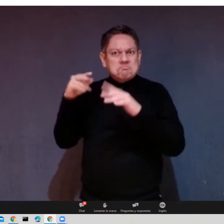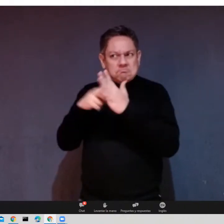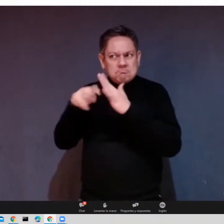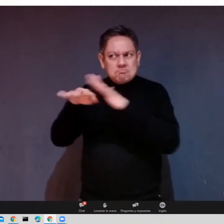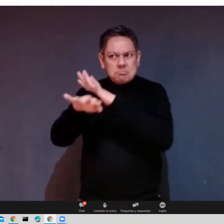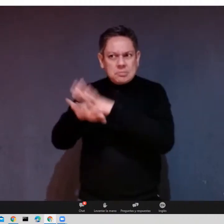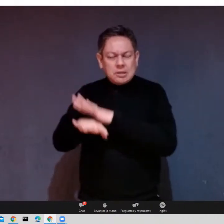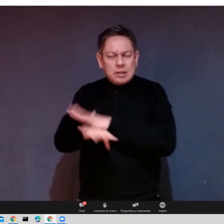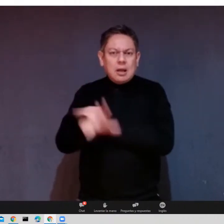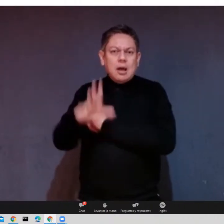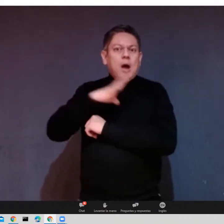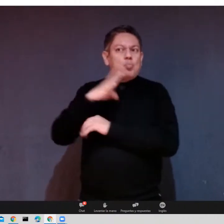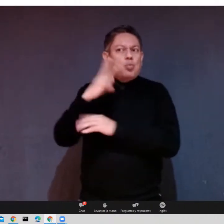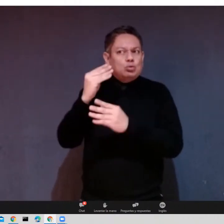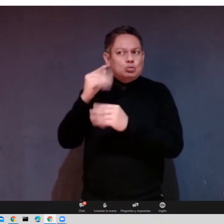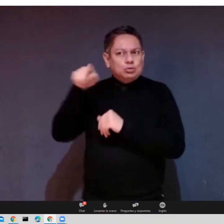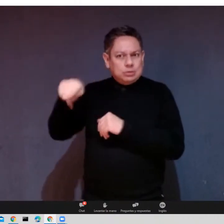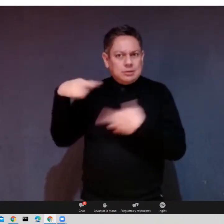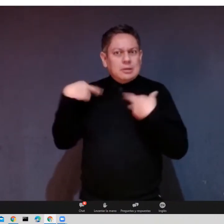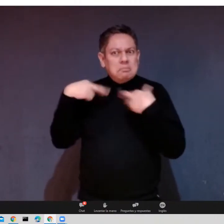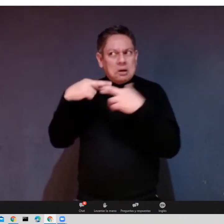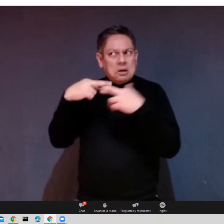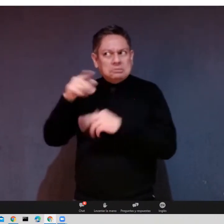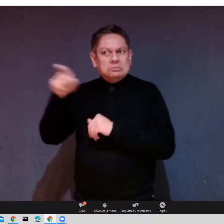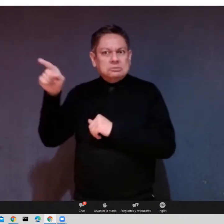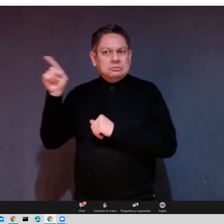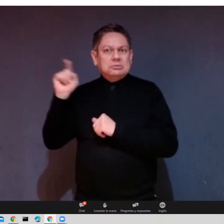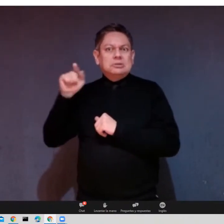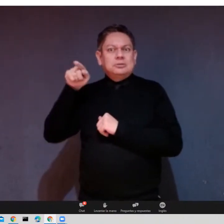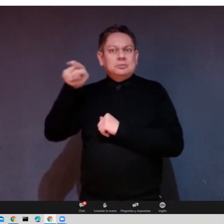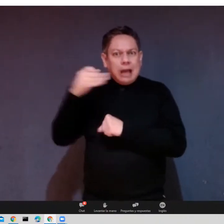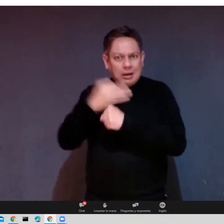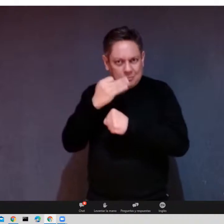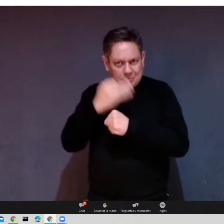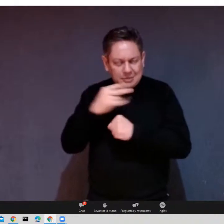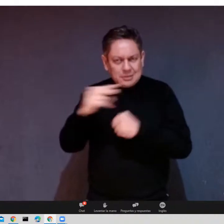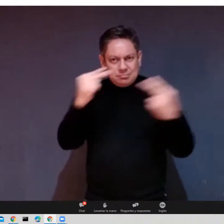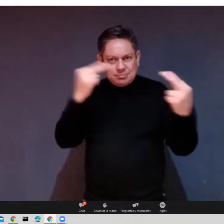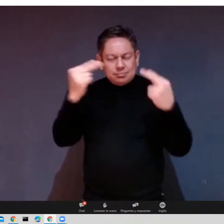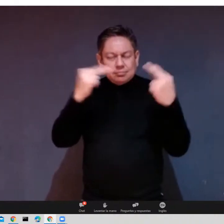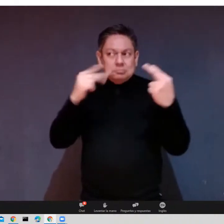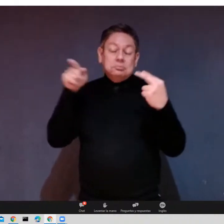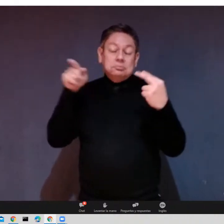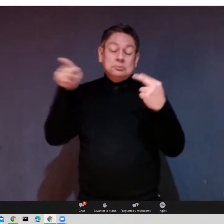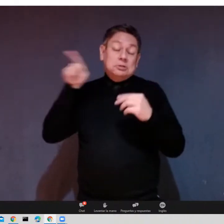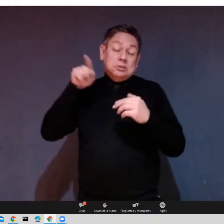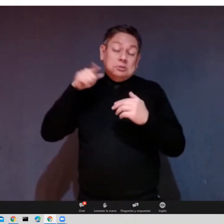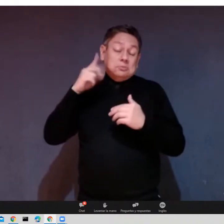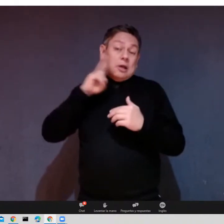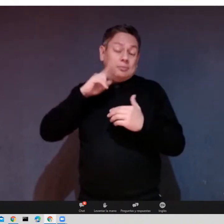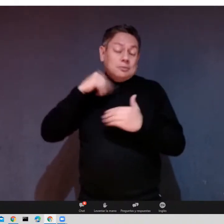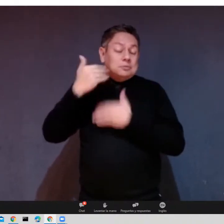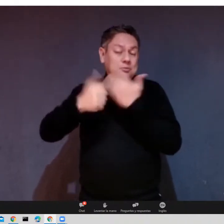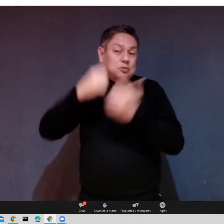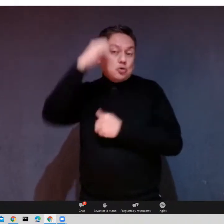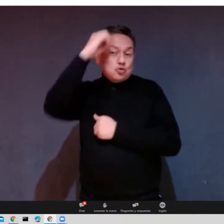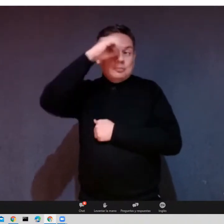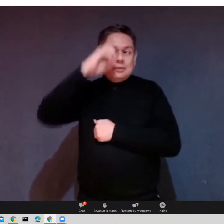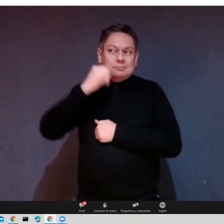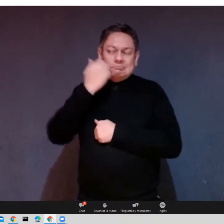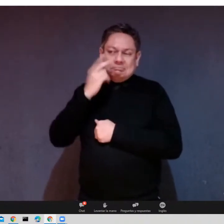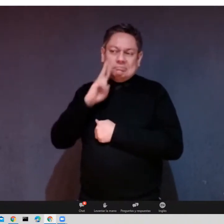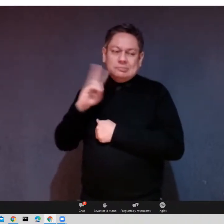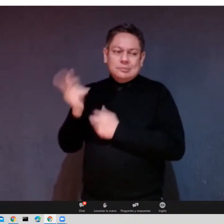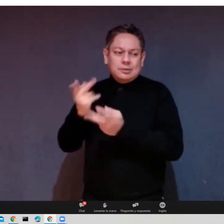the academic staff involved in this are present here. We will have the opportunity later to listen to